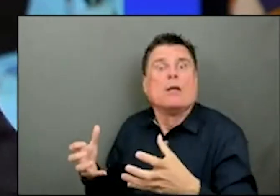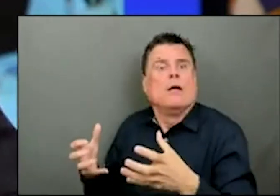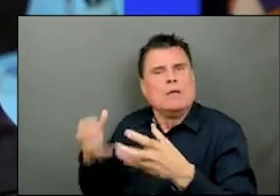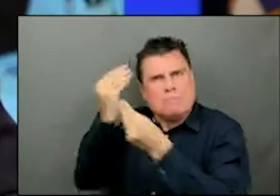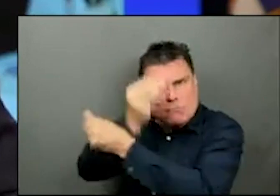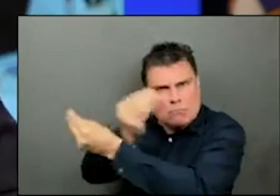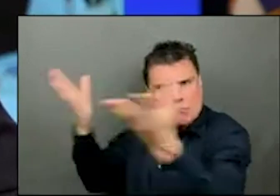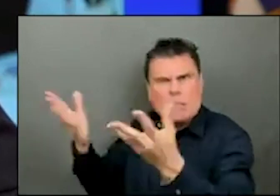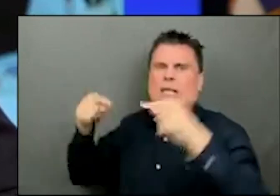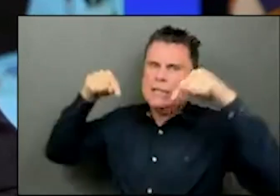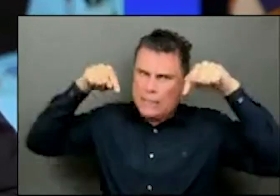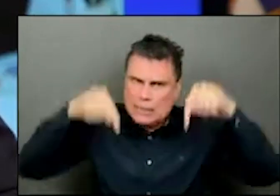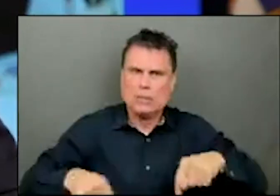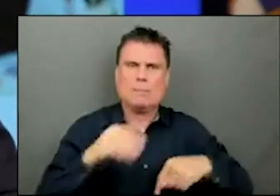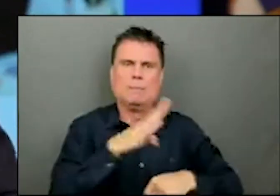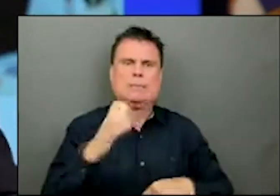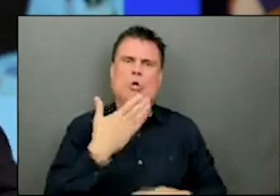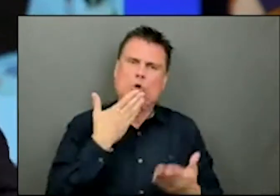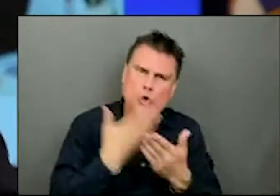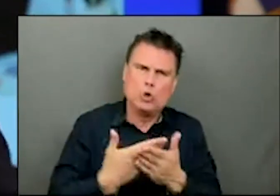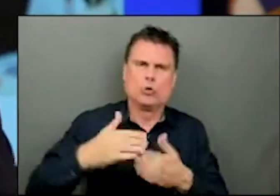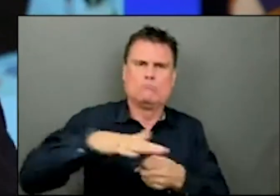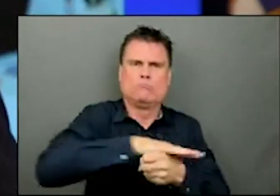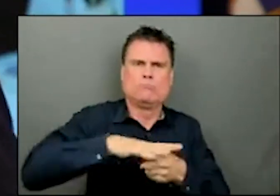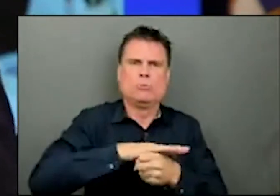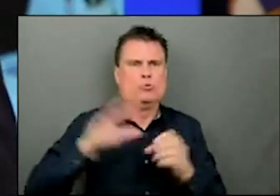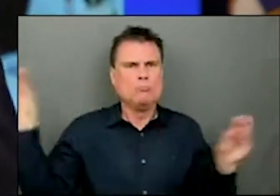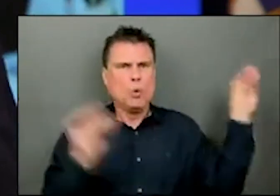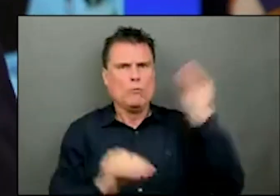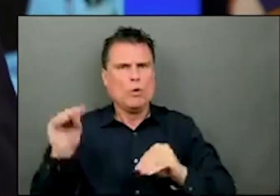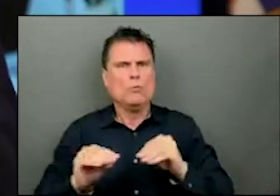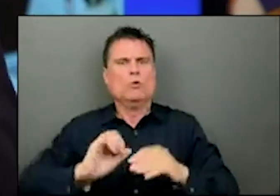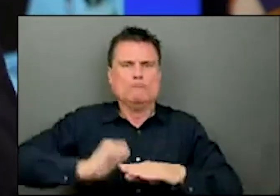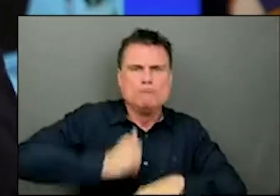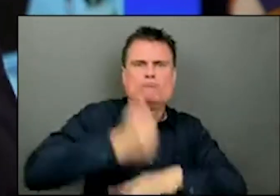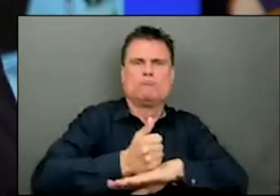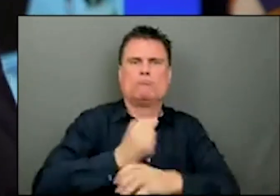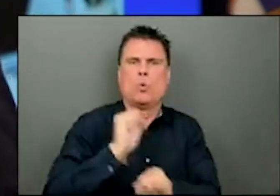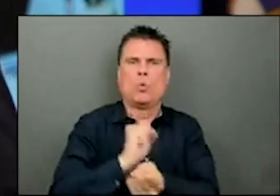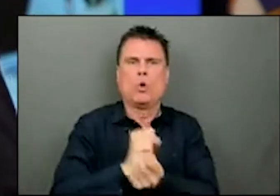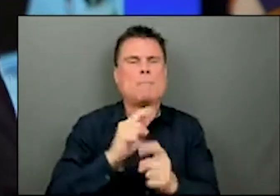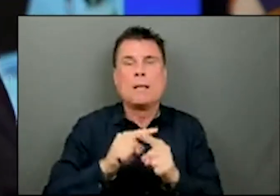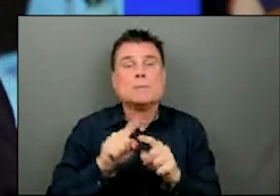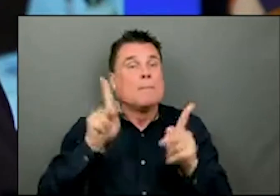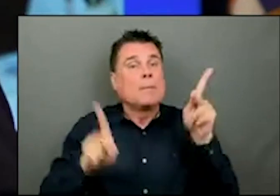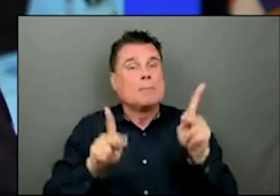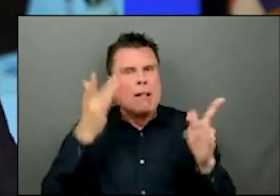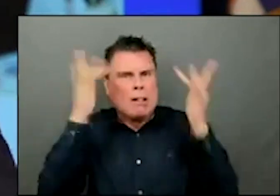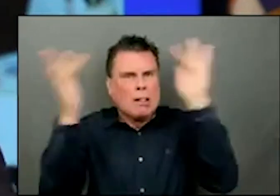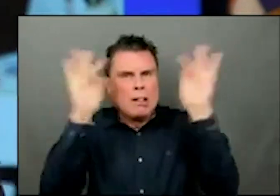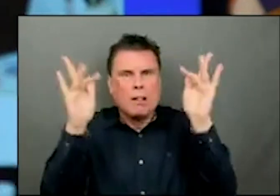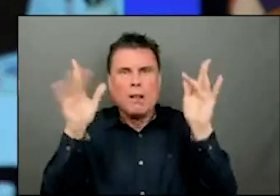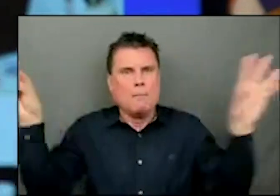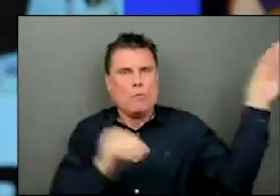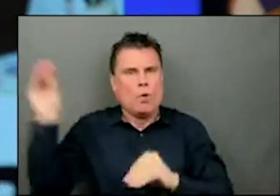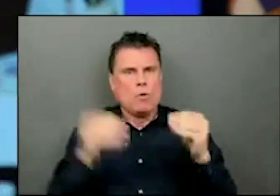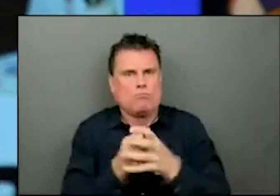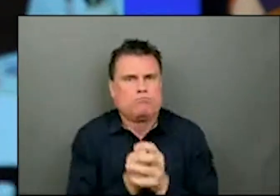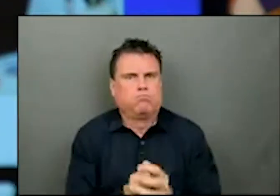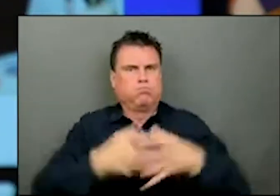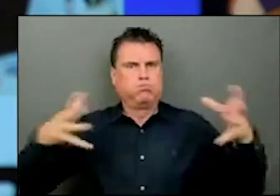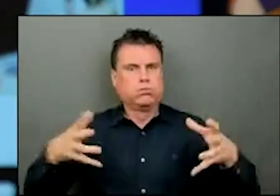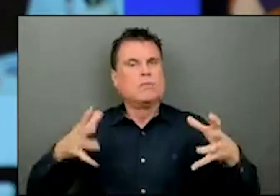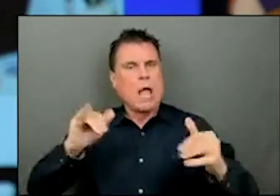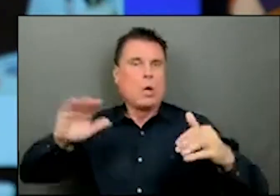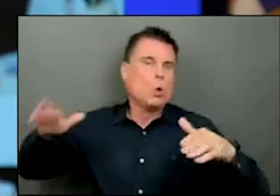put down roots, and to attract the talent we're going to need to meet the challenges of the 21st century. The post-pandemic world